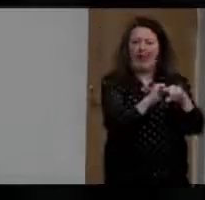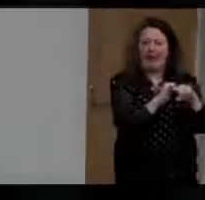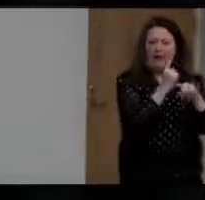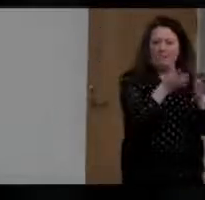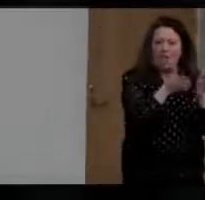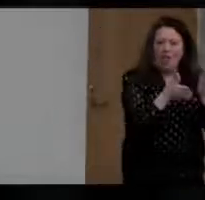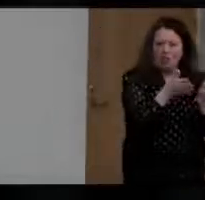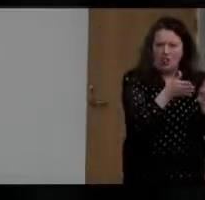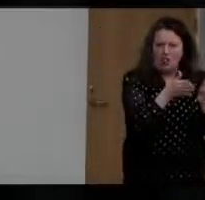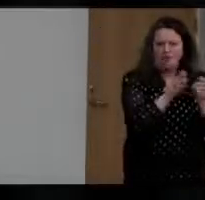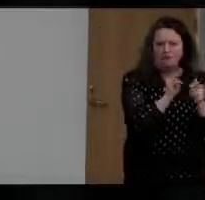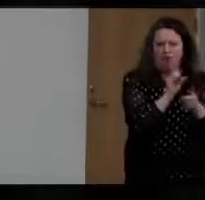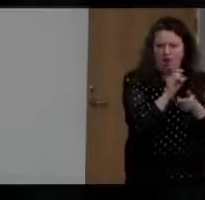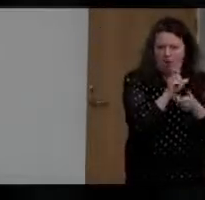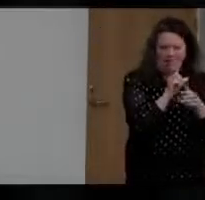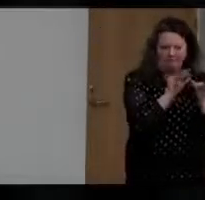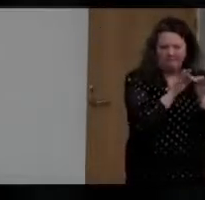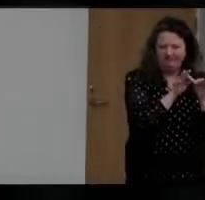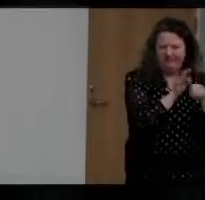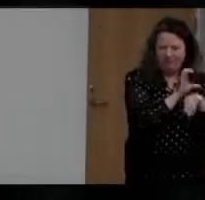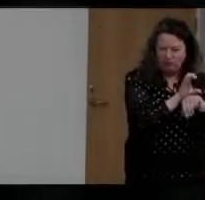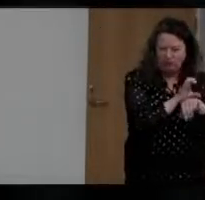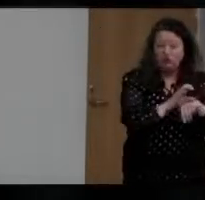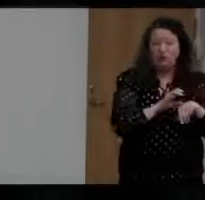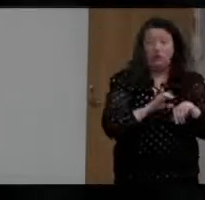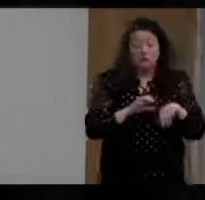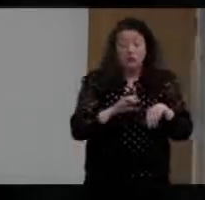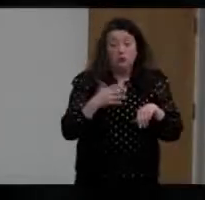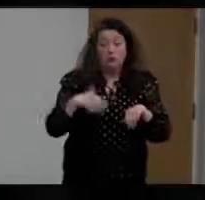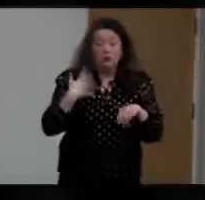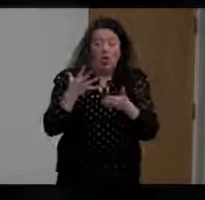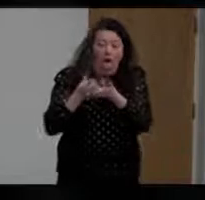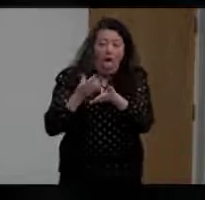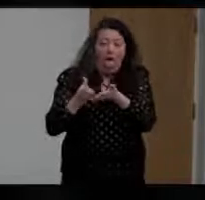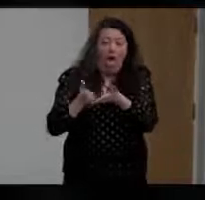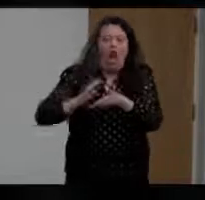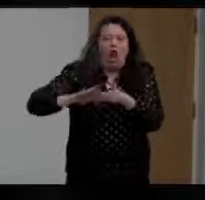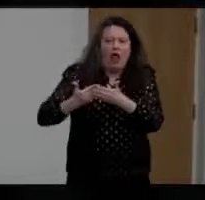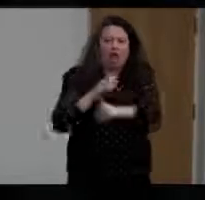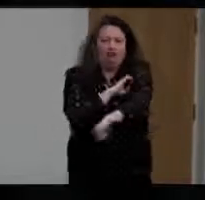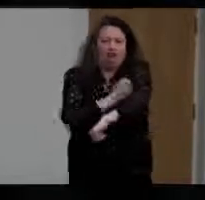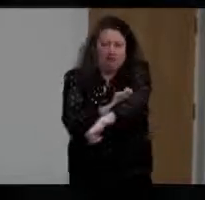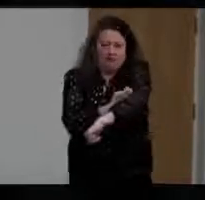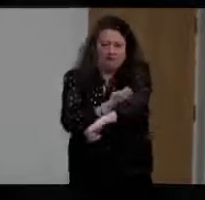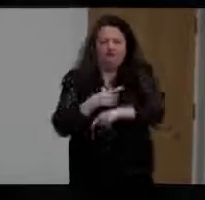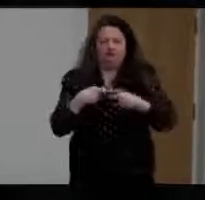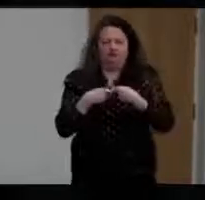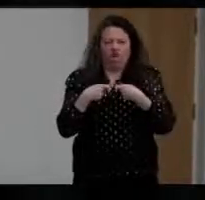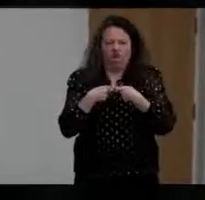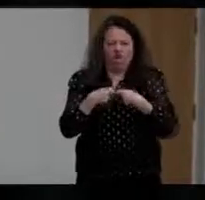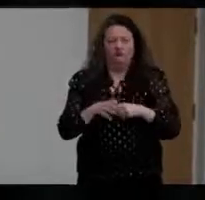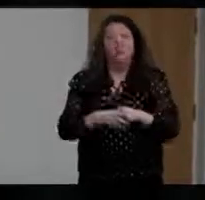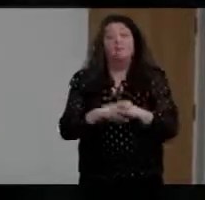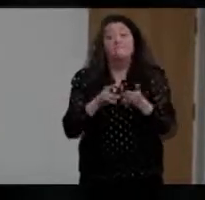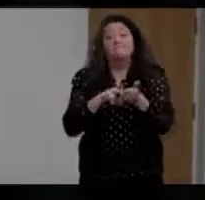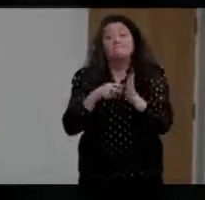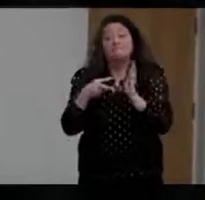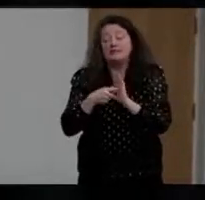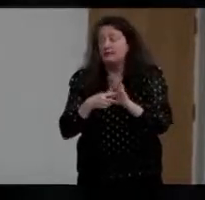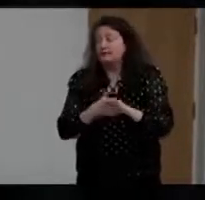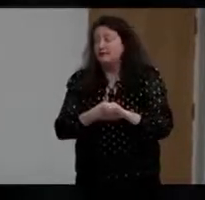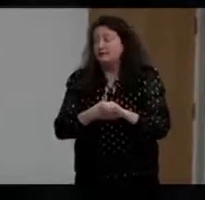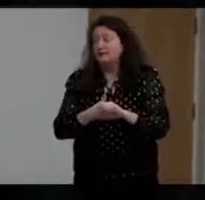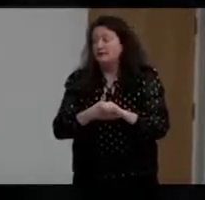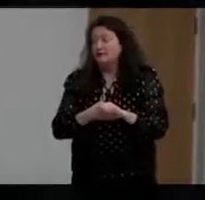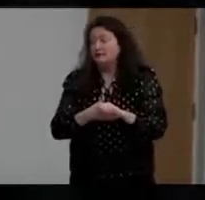800 megawatts of electricity was consumed. So the way that, what that means in practice is that very few organizations